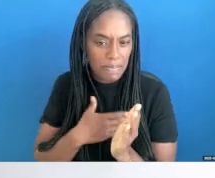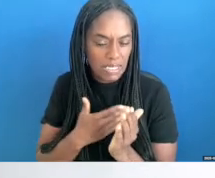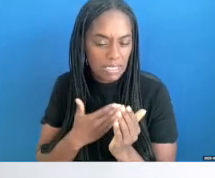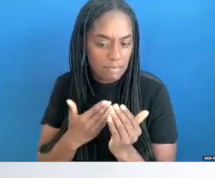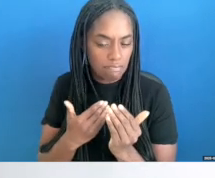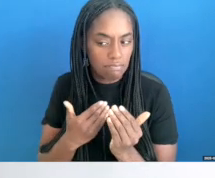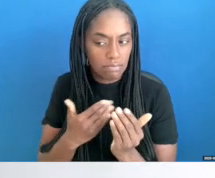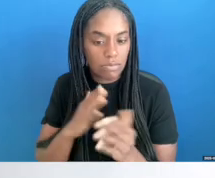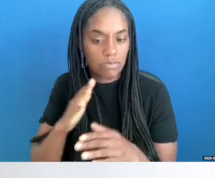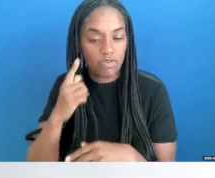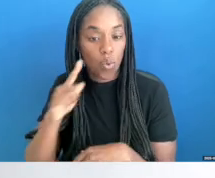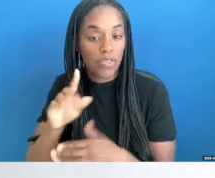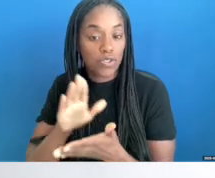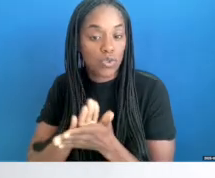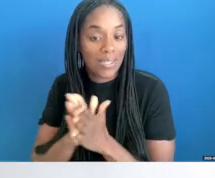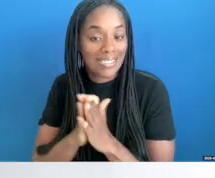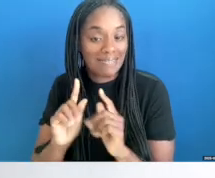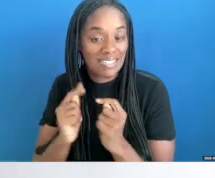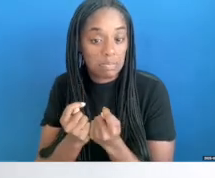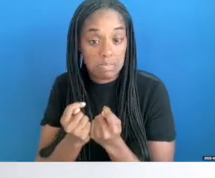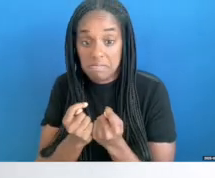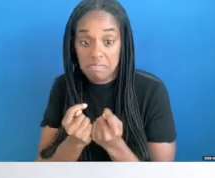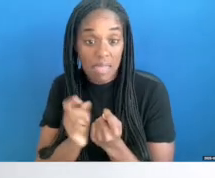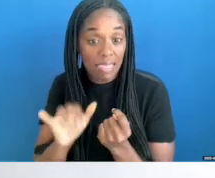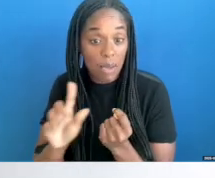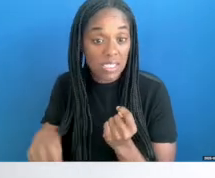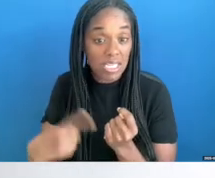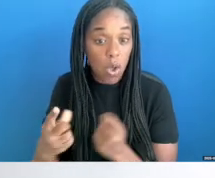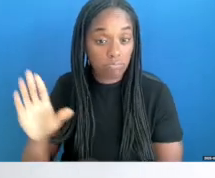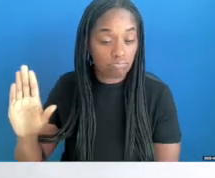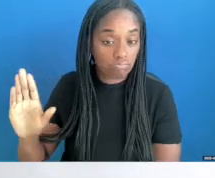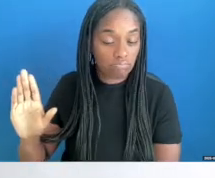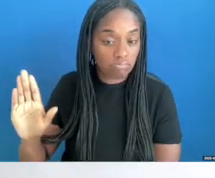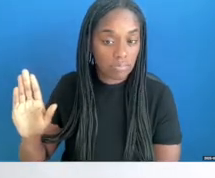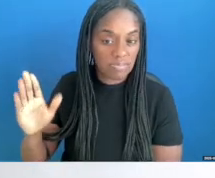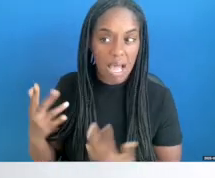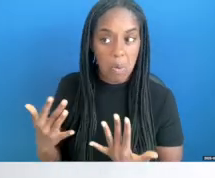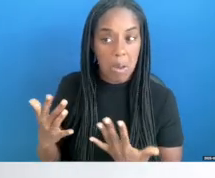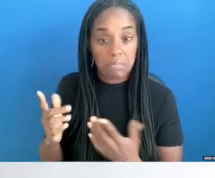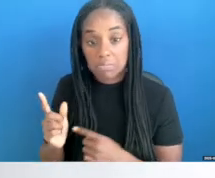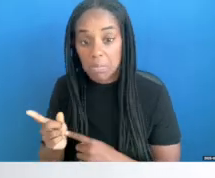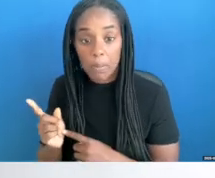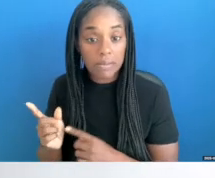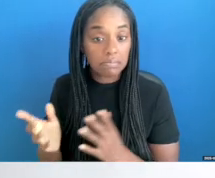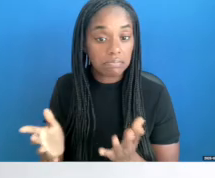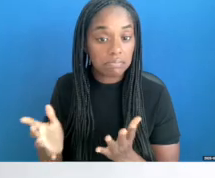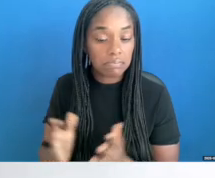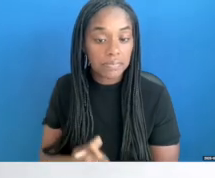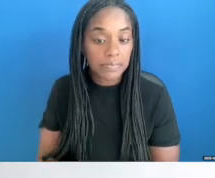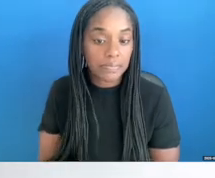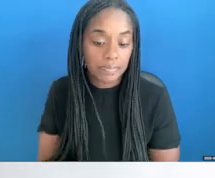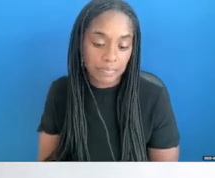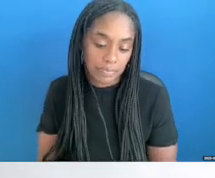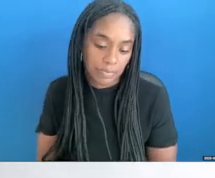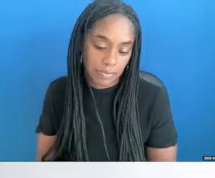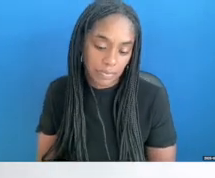team. All right, that was the only hand up. I'll wait for, another moment or so. If